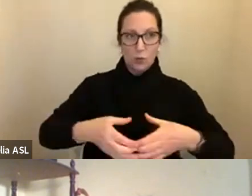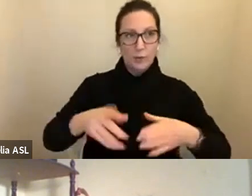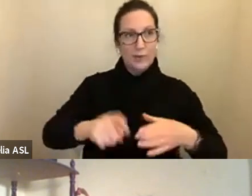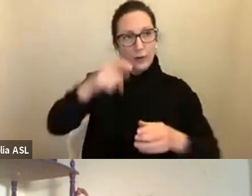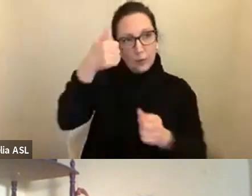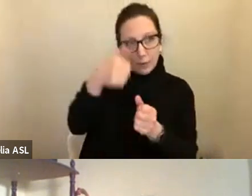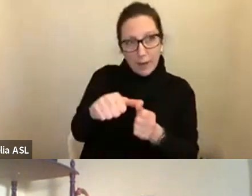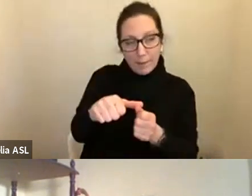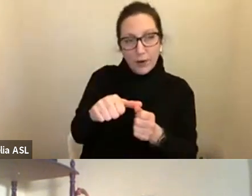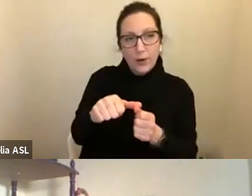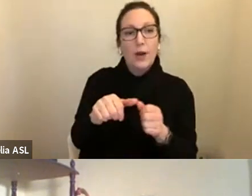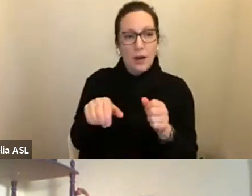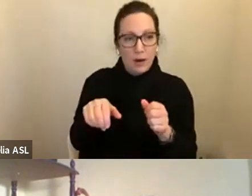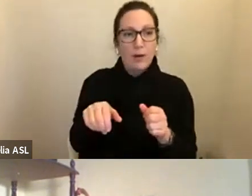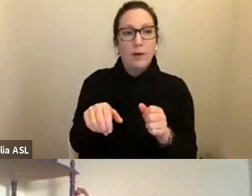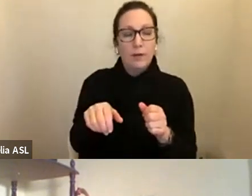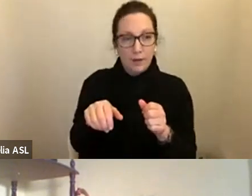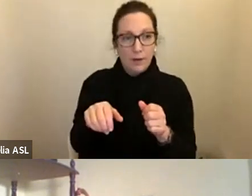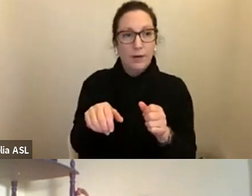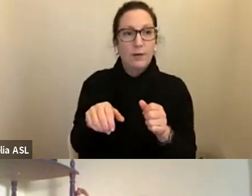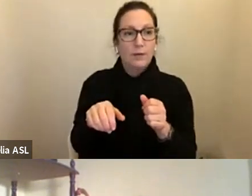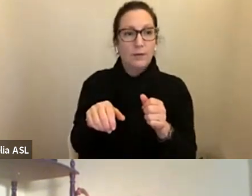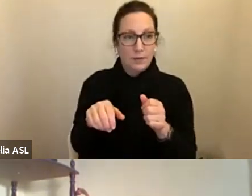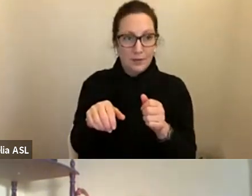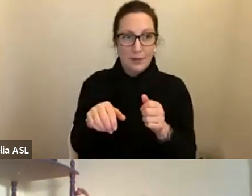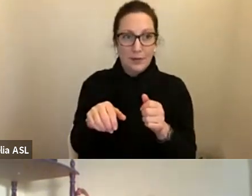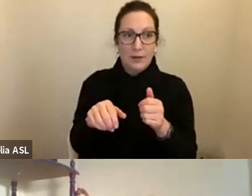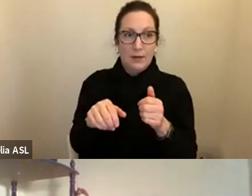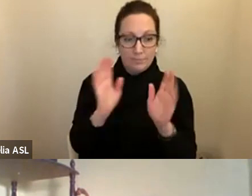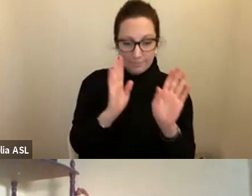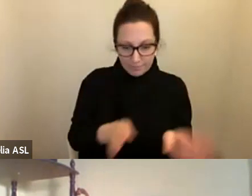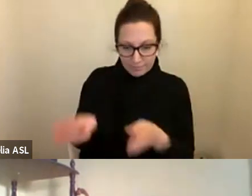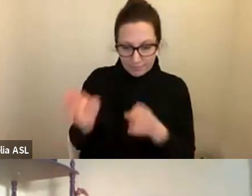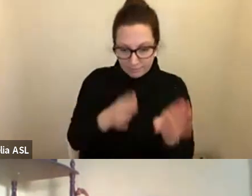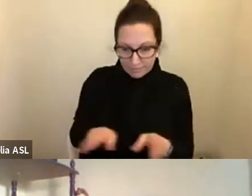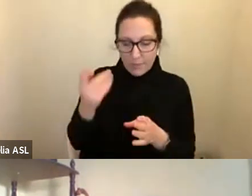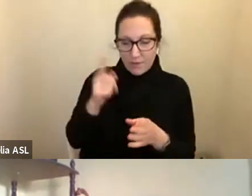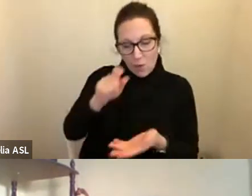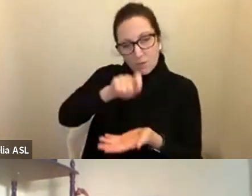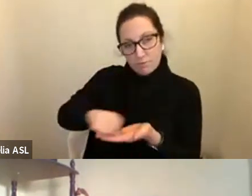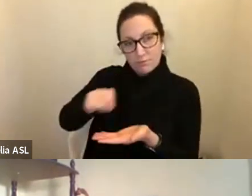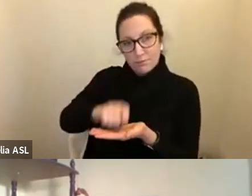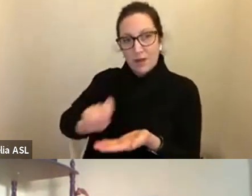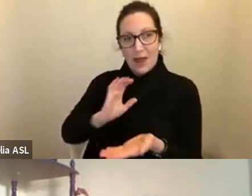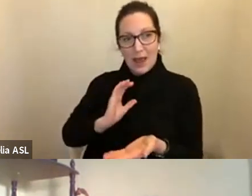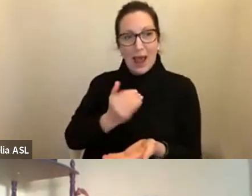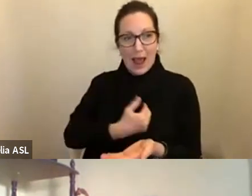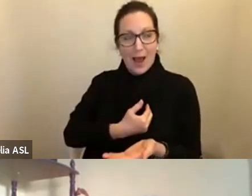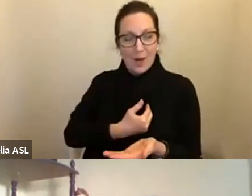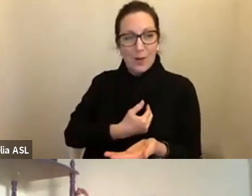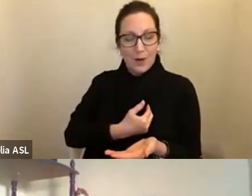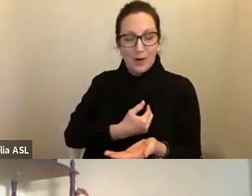start to move closer to putting pen to paper, virtual pen to paper, to